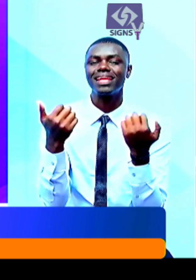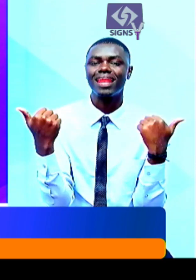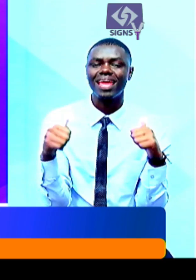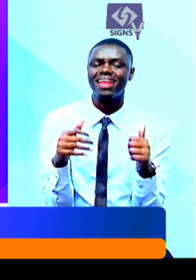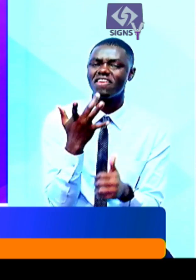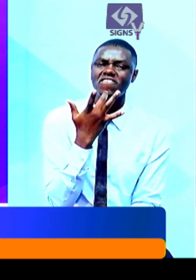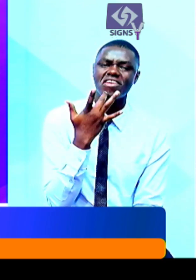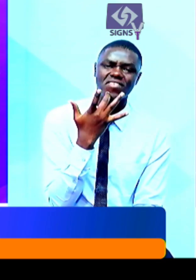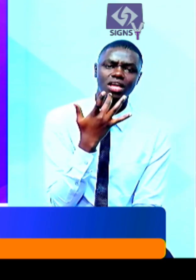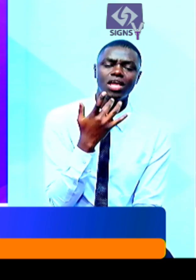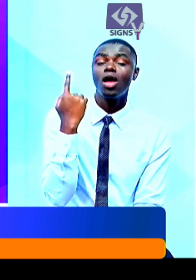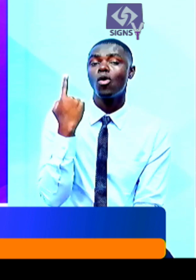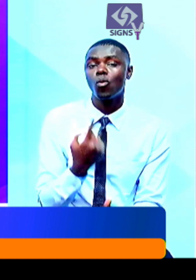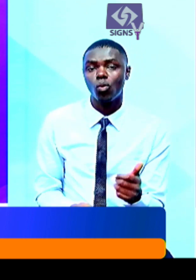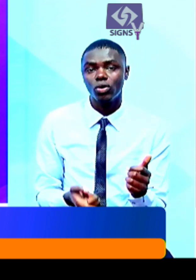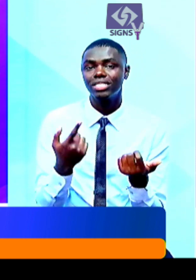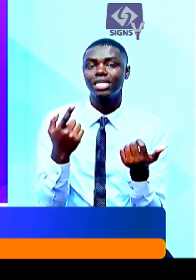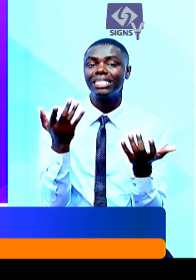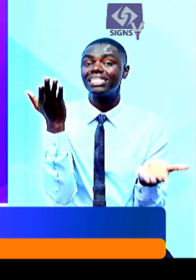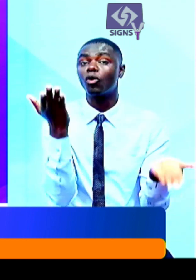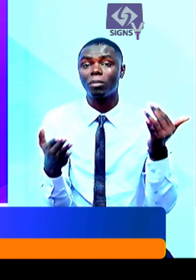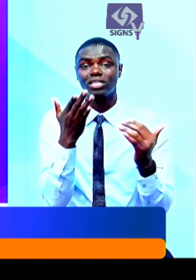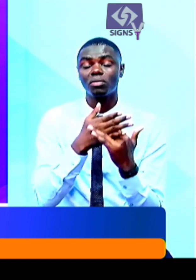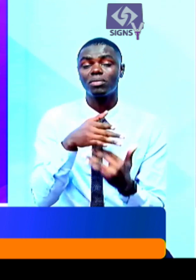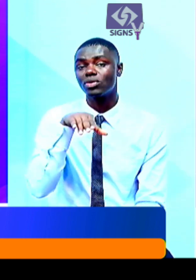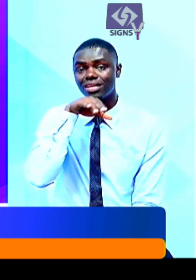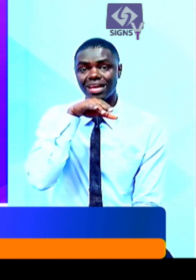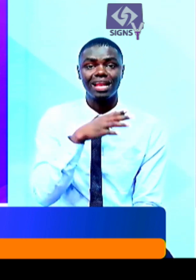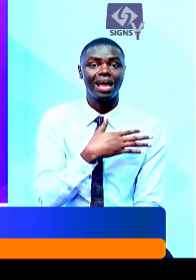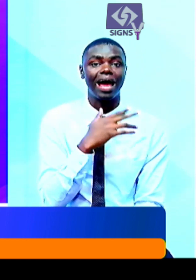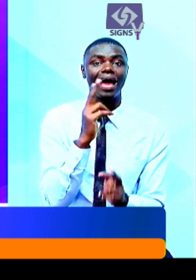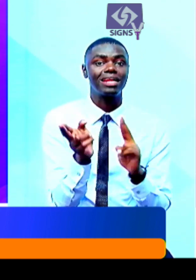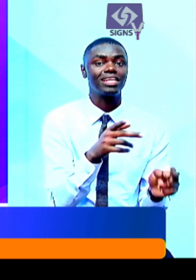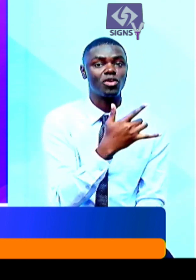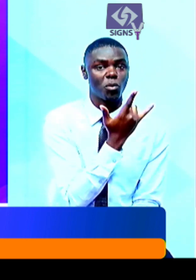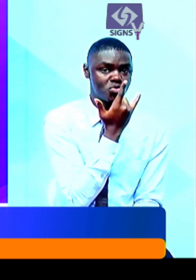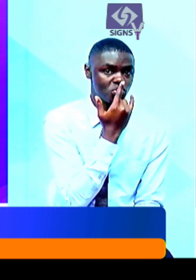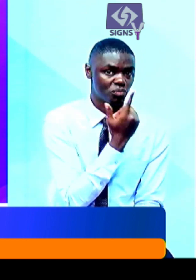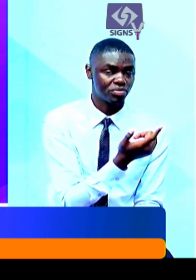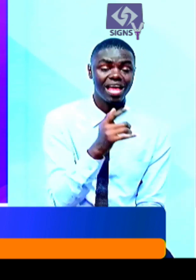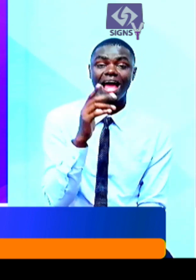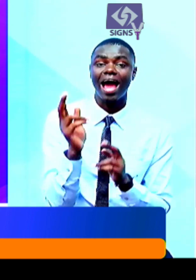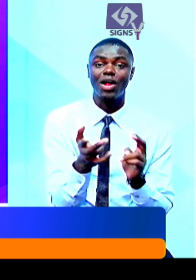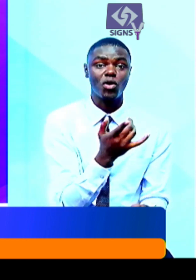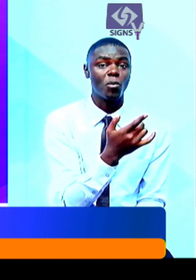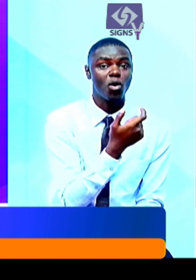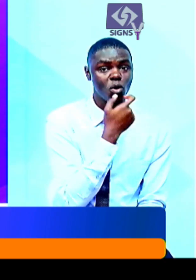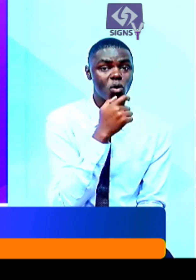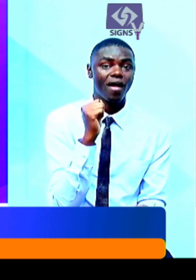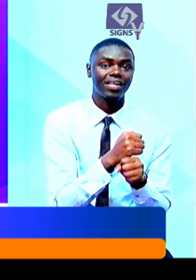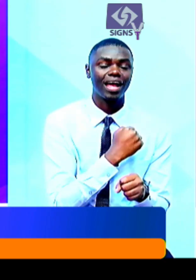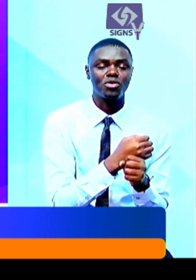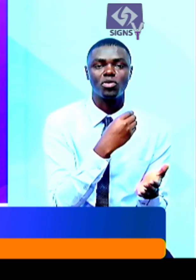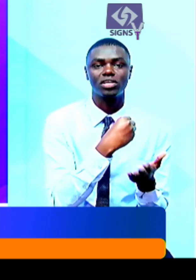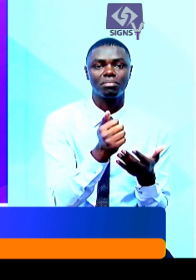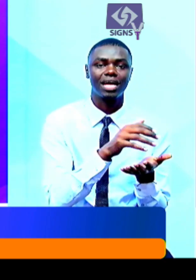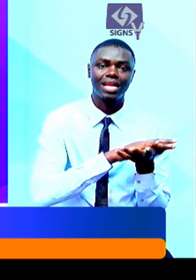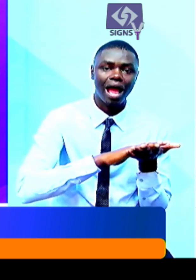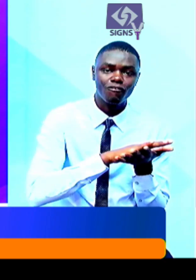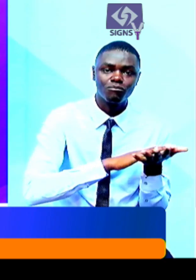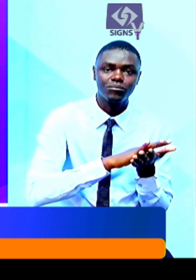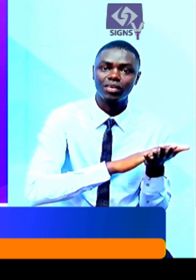favor. What is the comparison between Raila and a normal Luo? A normal Luo who cannot afford sabuni ya